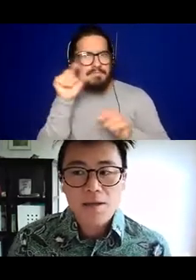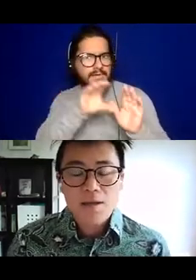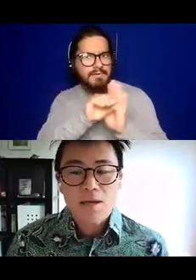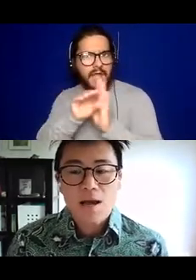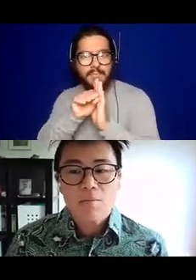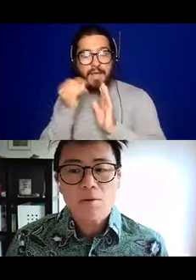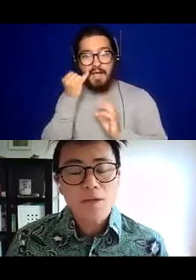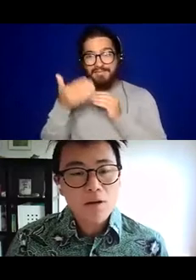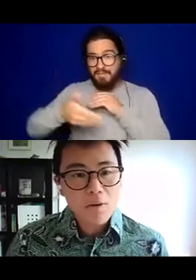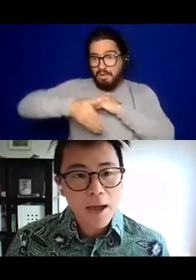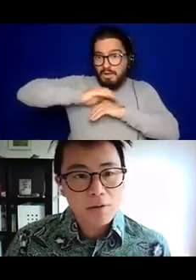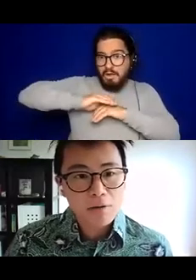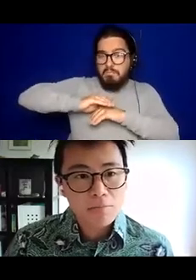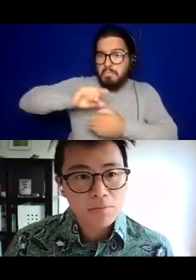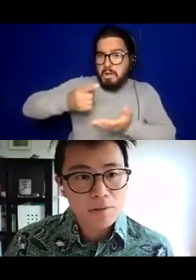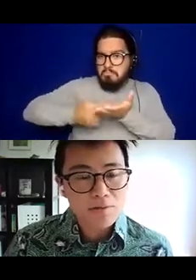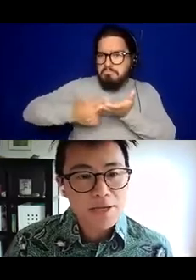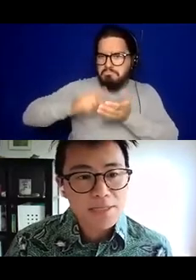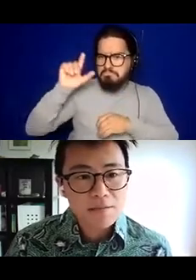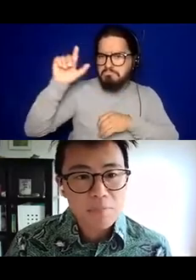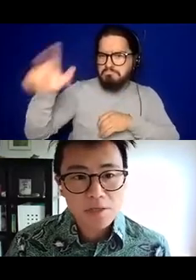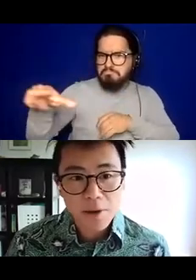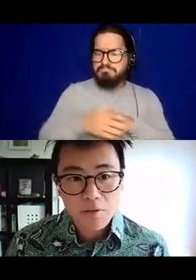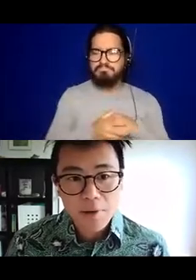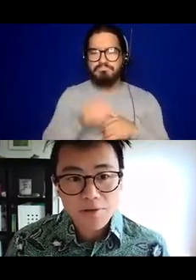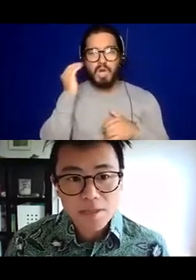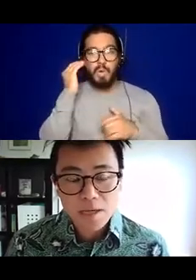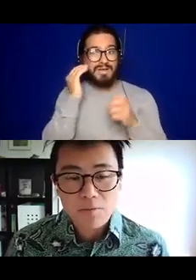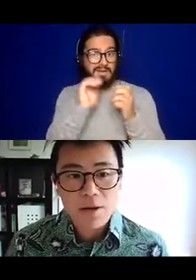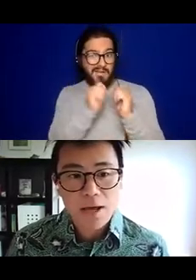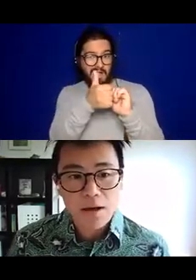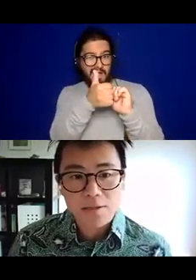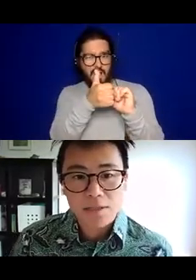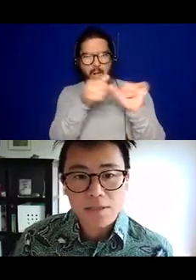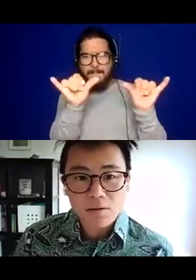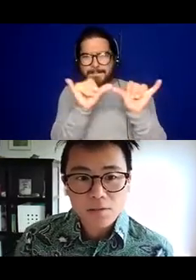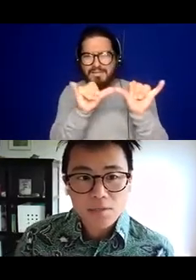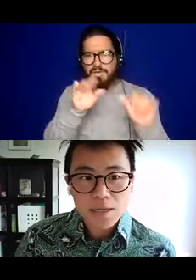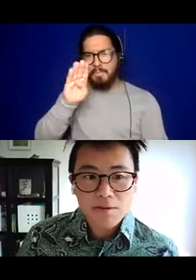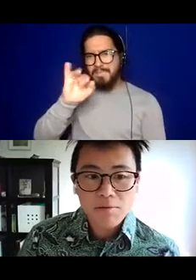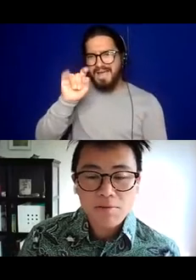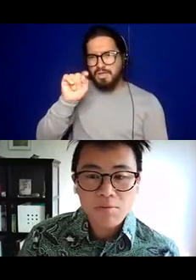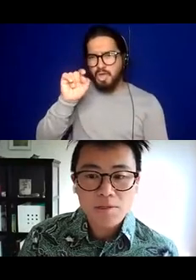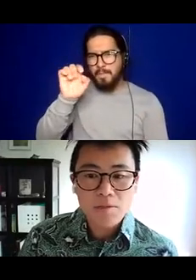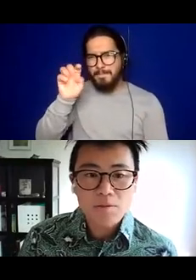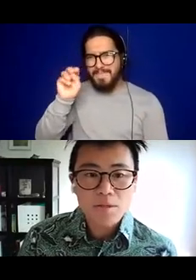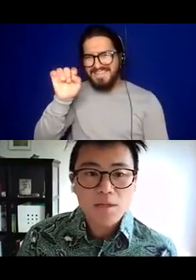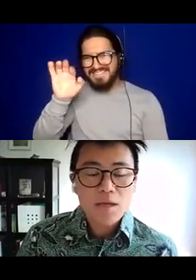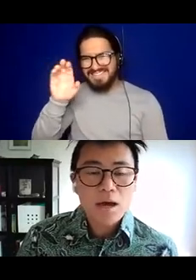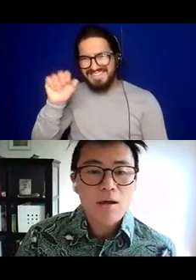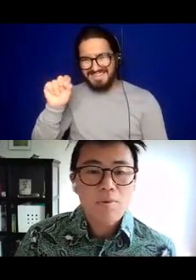way, that we know how your devices measure biometrics and where and how to delete those if you ever want